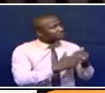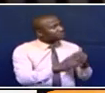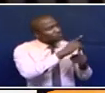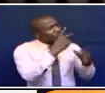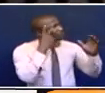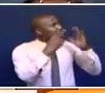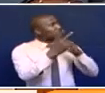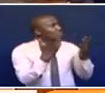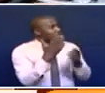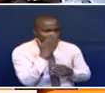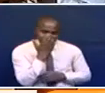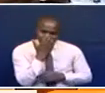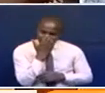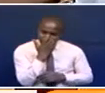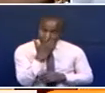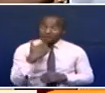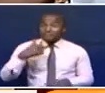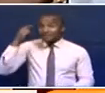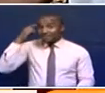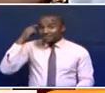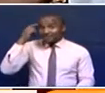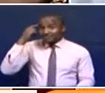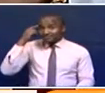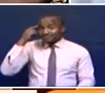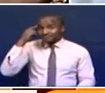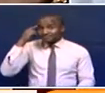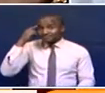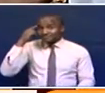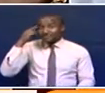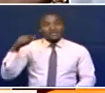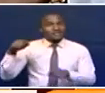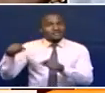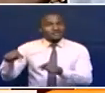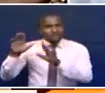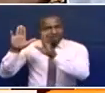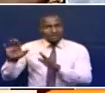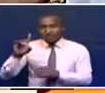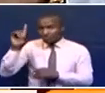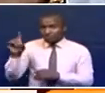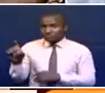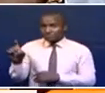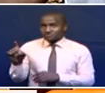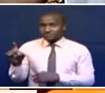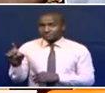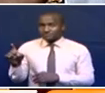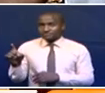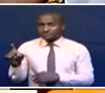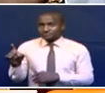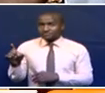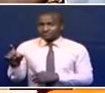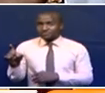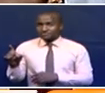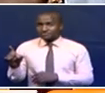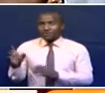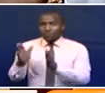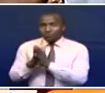that is? I think this is a very important question. And with all